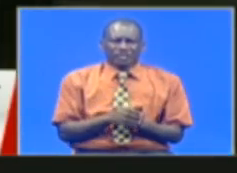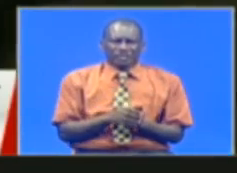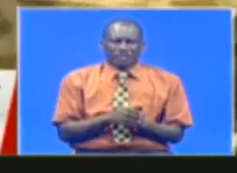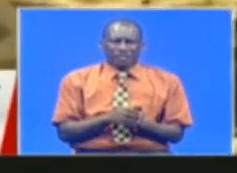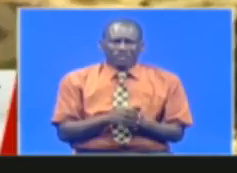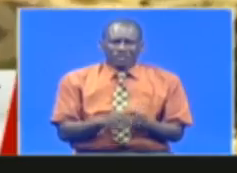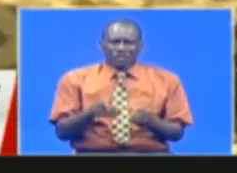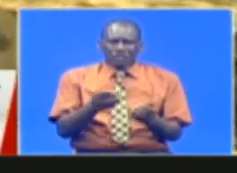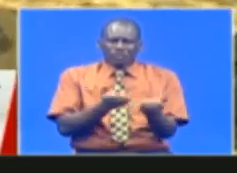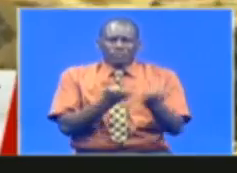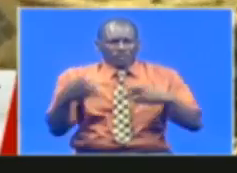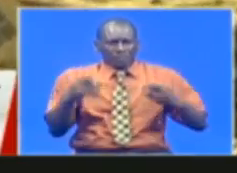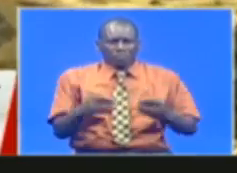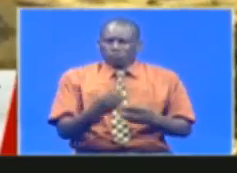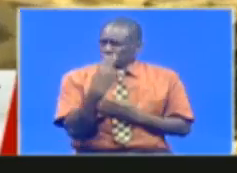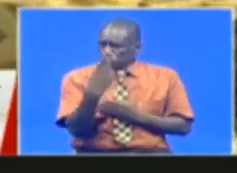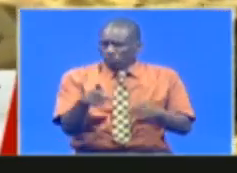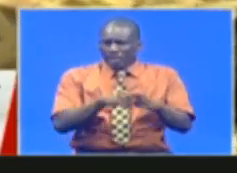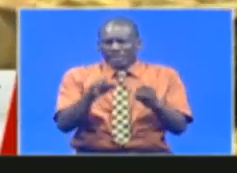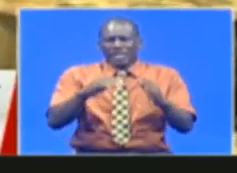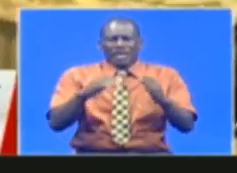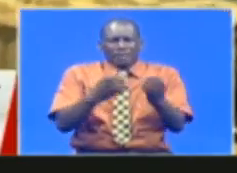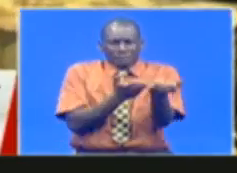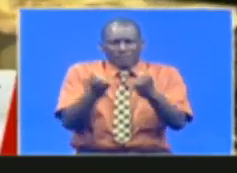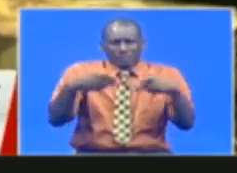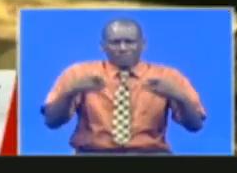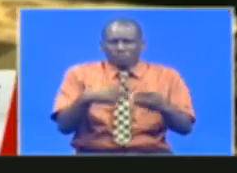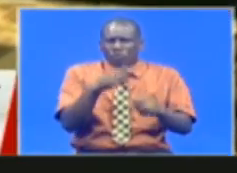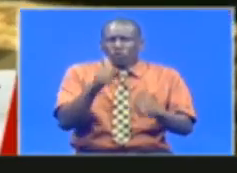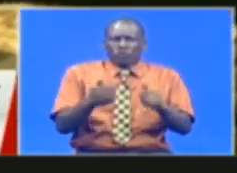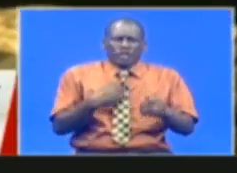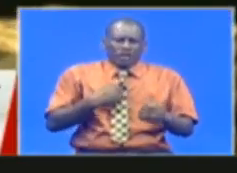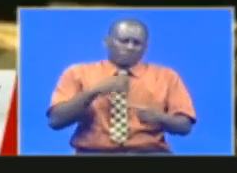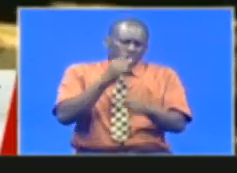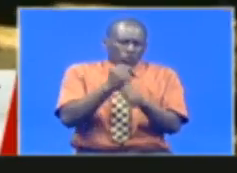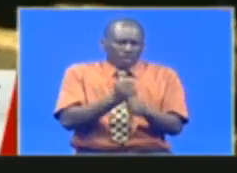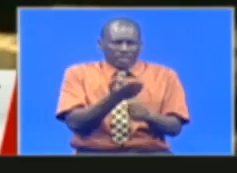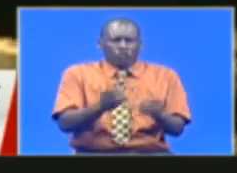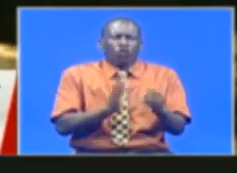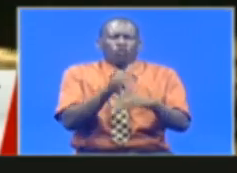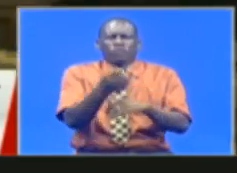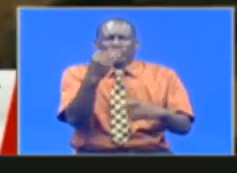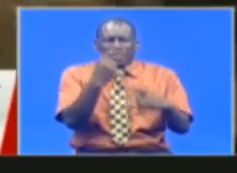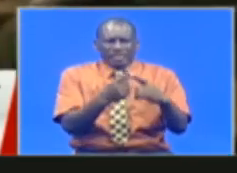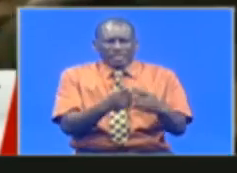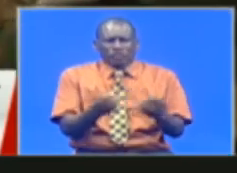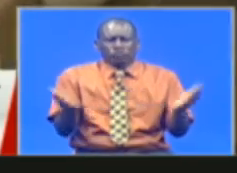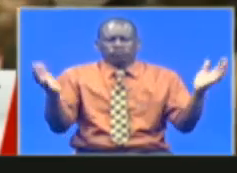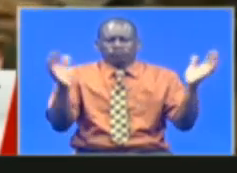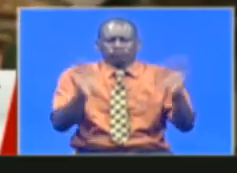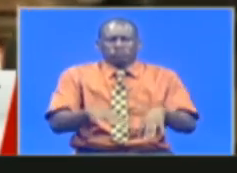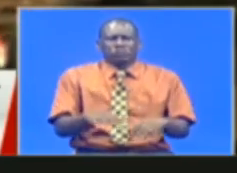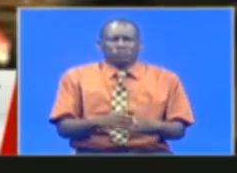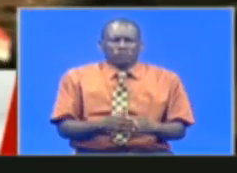Distraught traders watched helplessly as the structures that have provided their livelihoods for more than three decades crumbled.